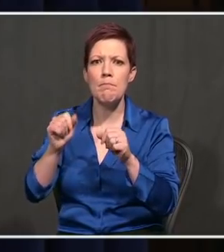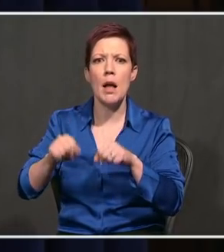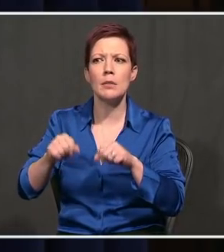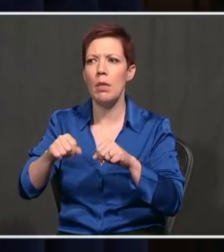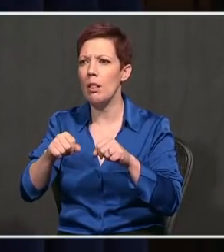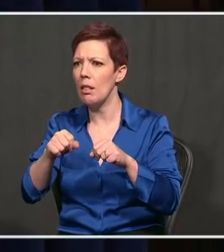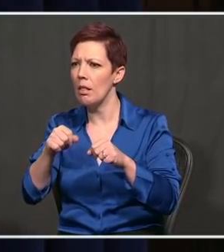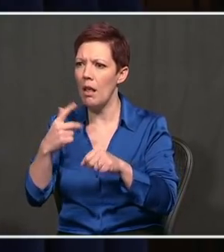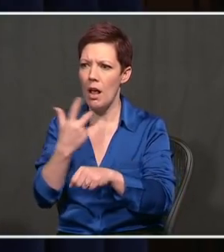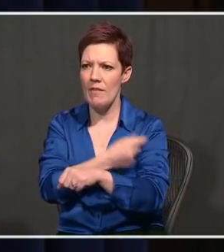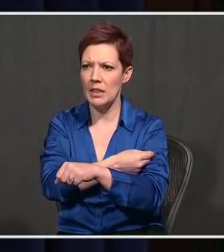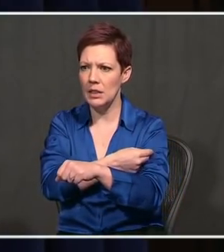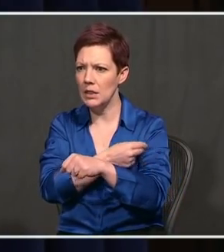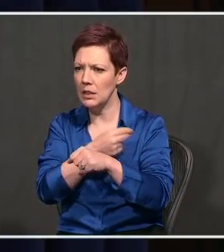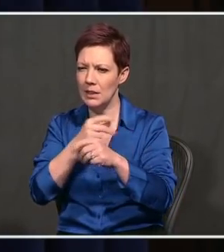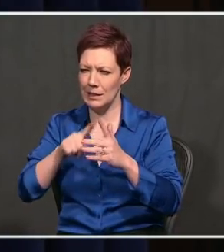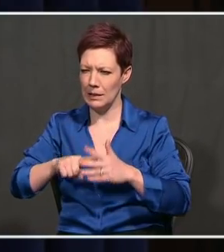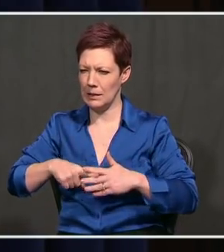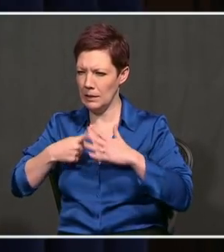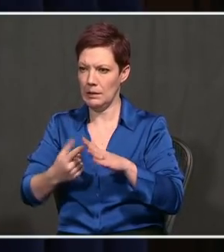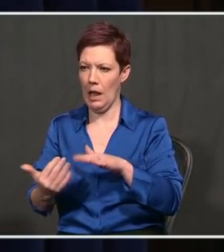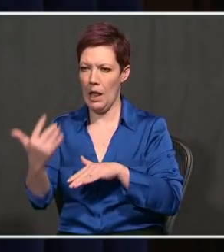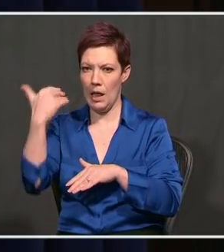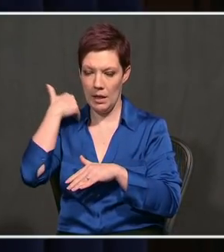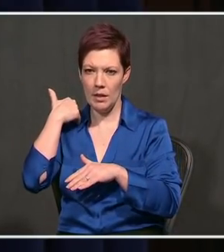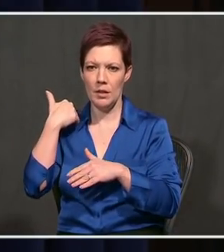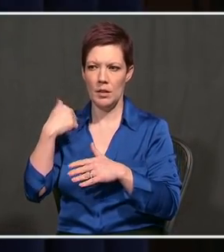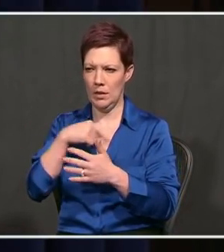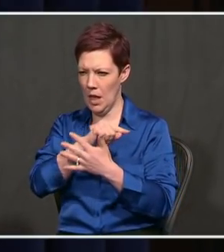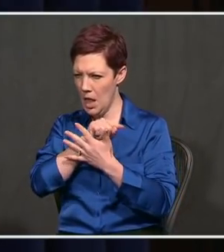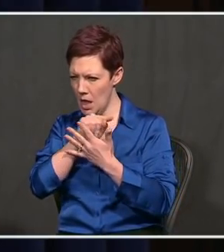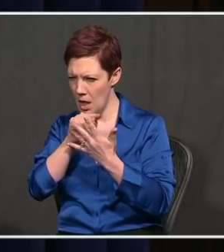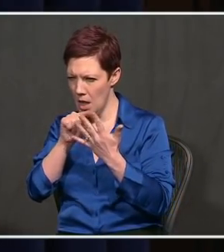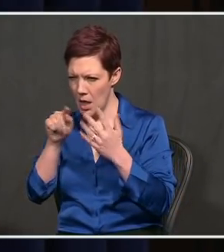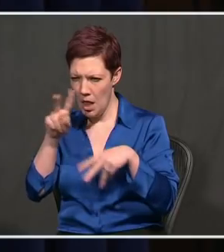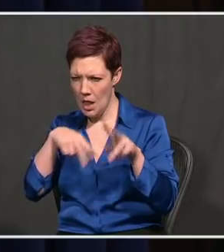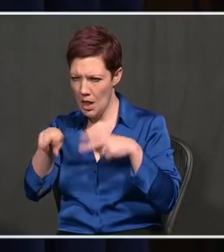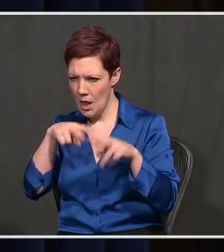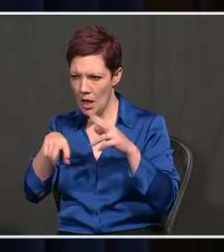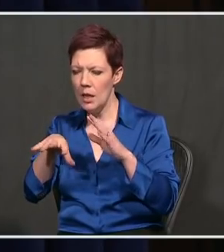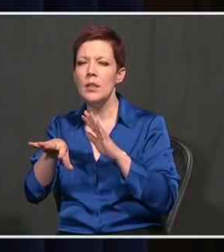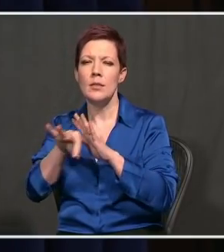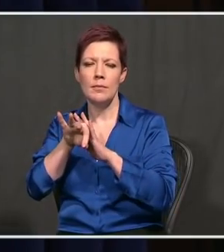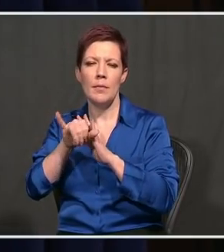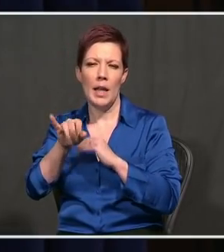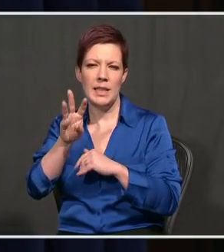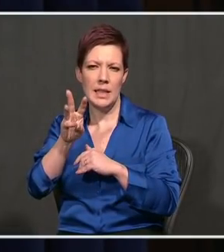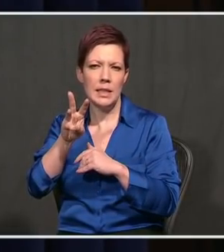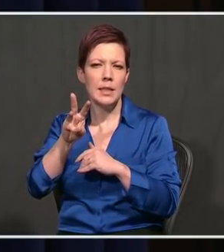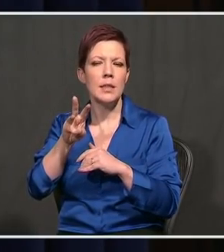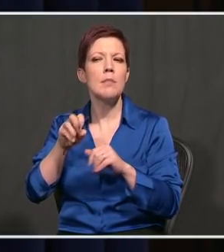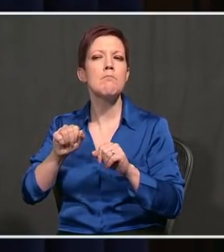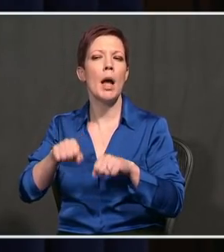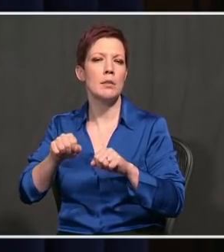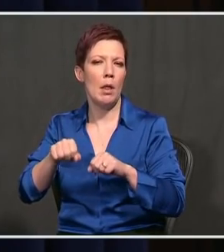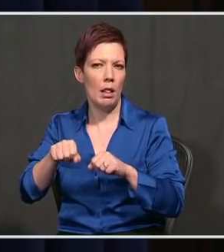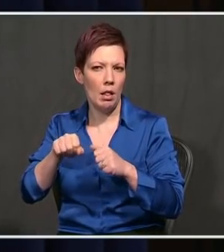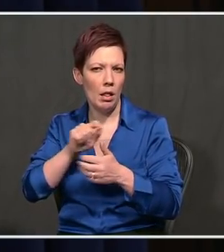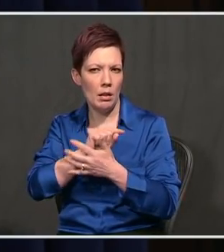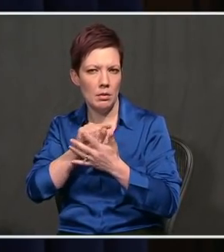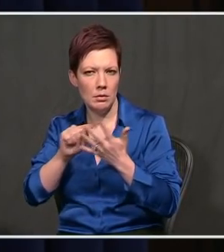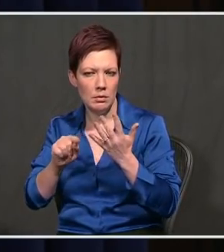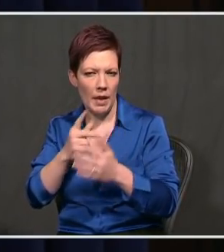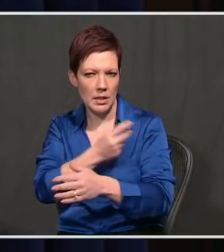screened. And as I said, we determined there were six that would be good candidates. So we're gonna now turn to the topic of logistics, the logistics of